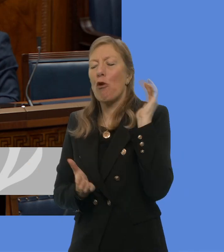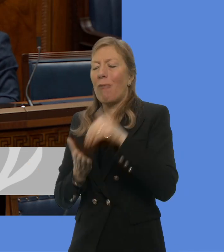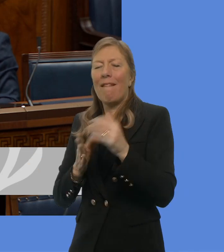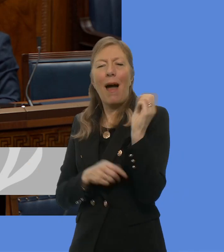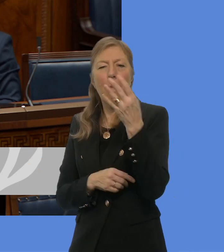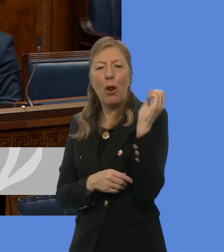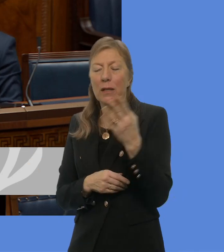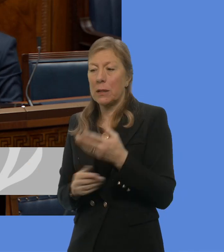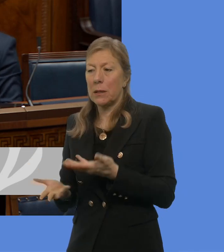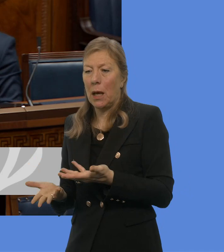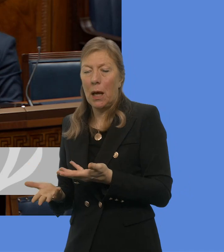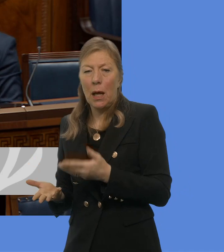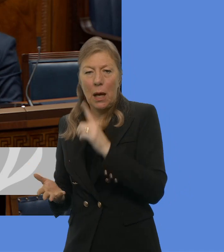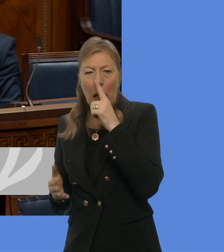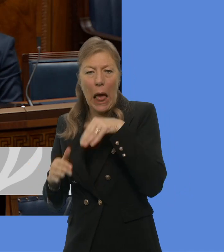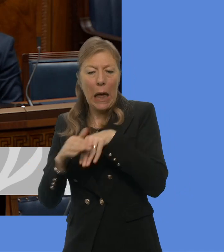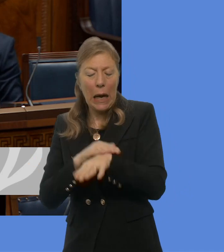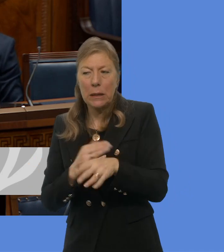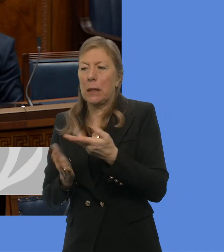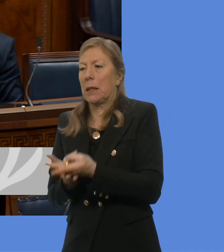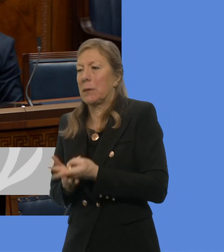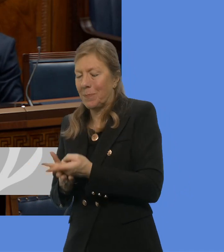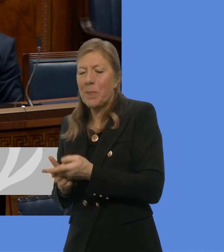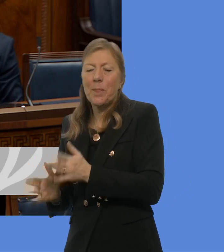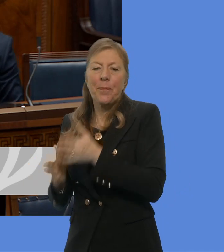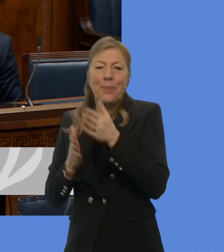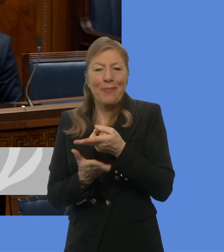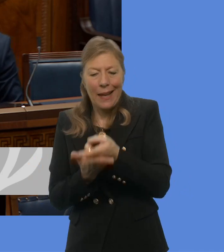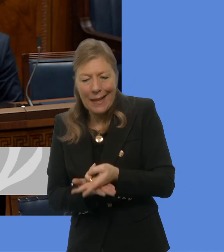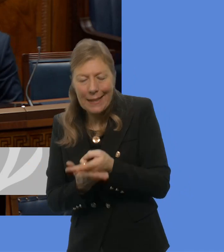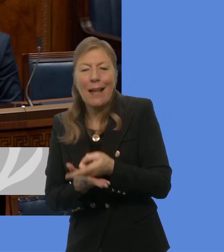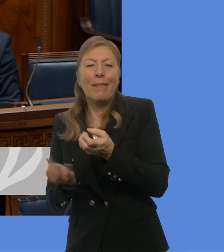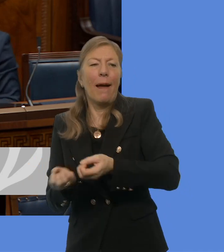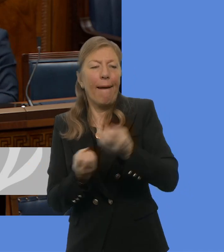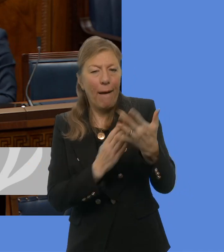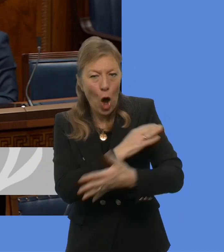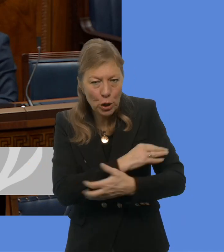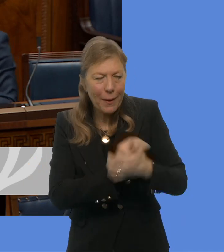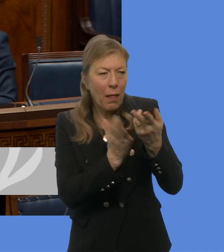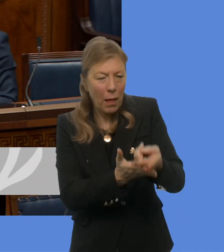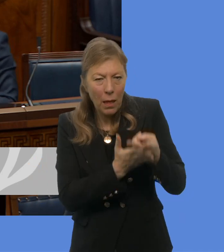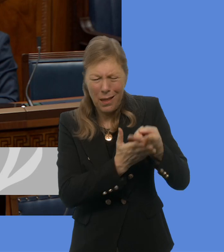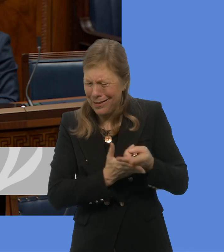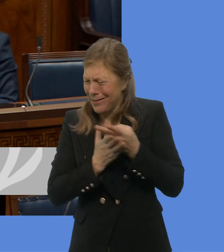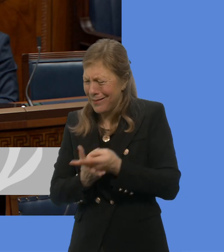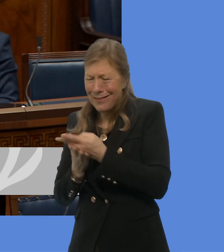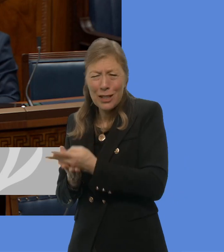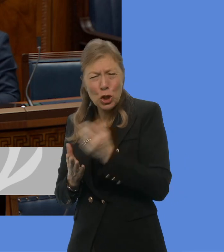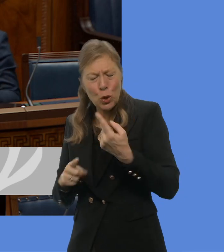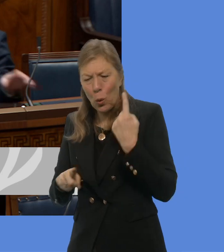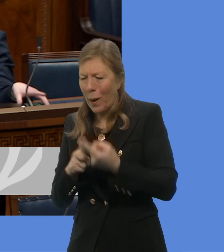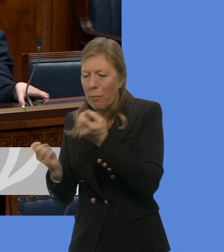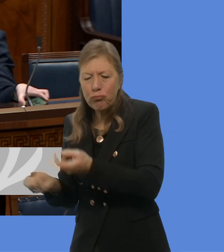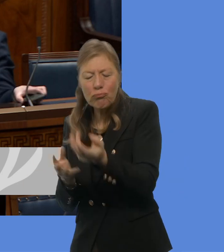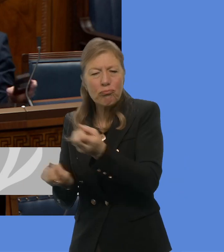hospital and being fit for discharge at the so-called back door. And the member is aware that this year the biggest problem which